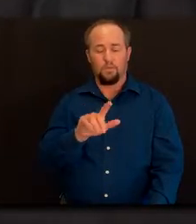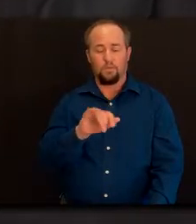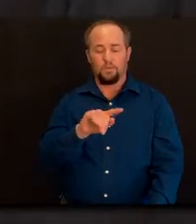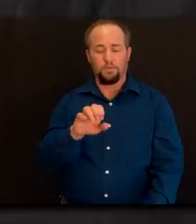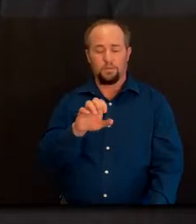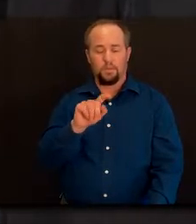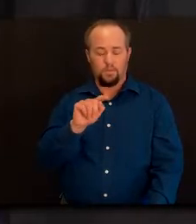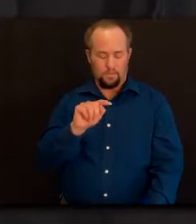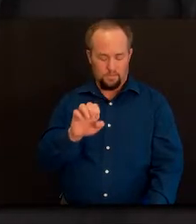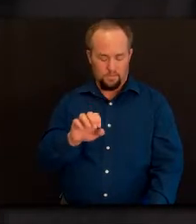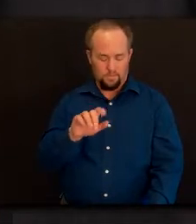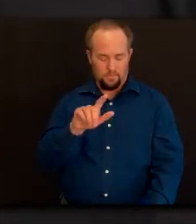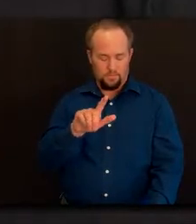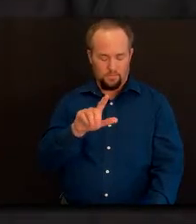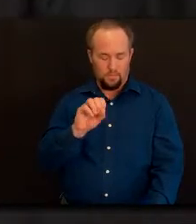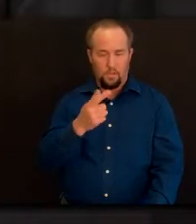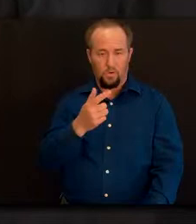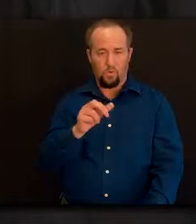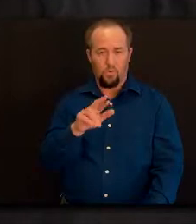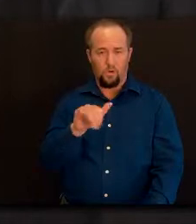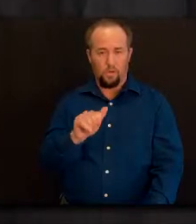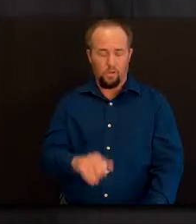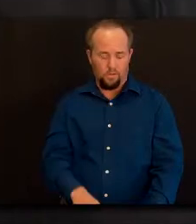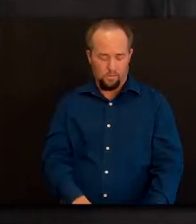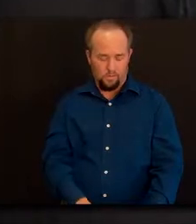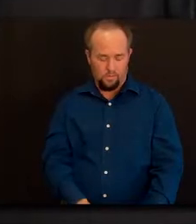Lizette Longoria.